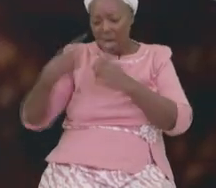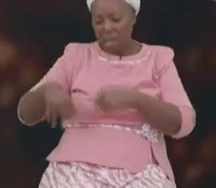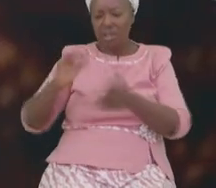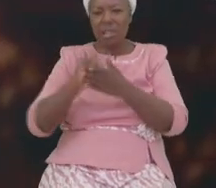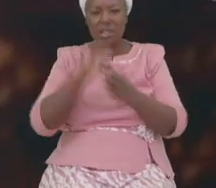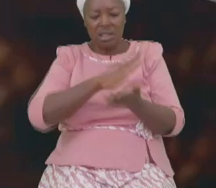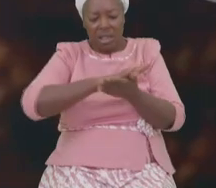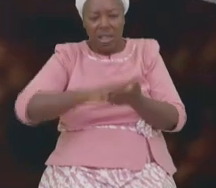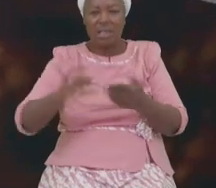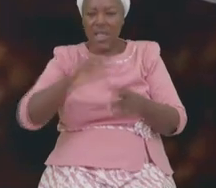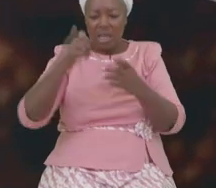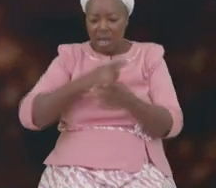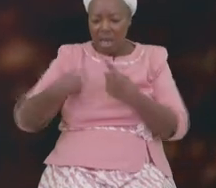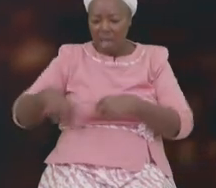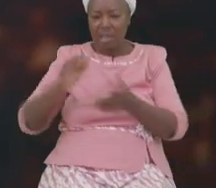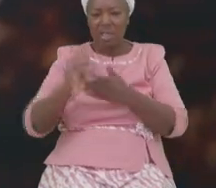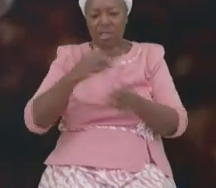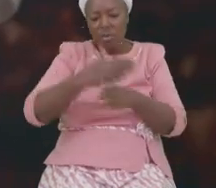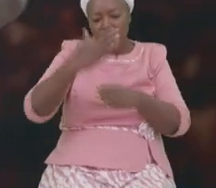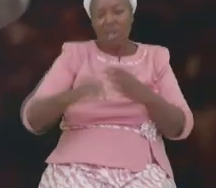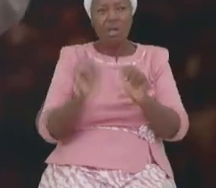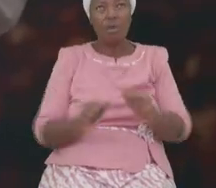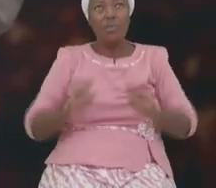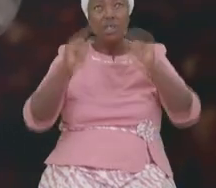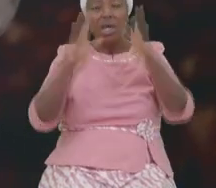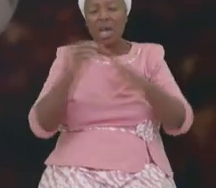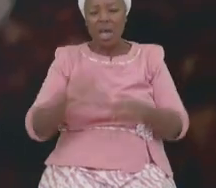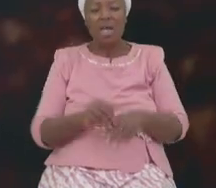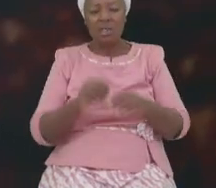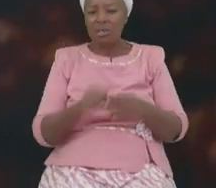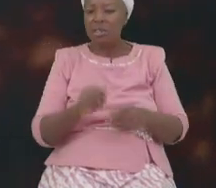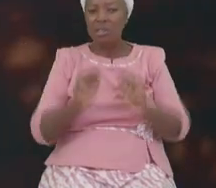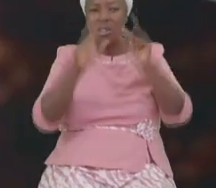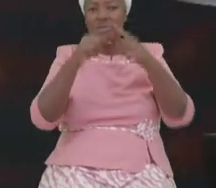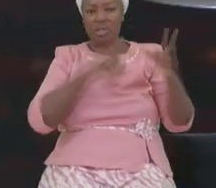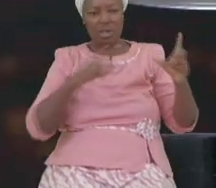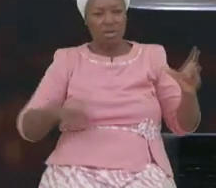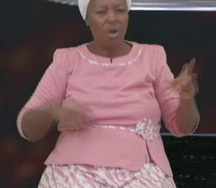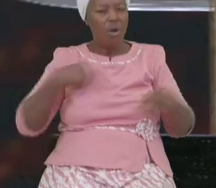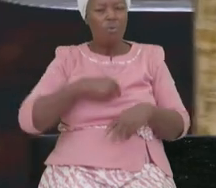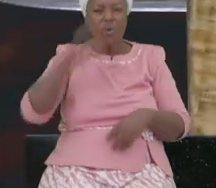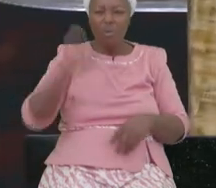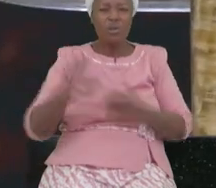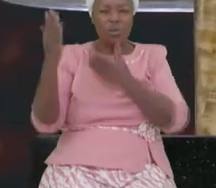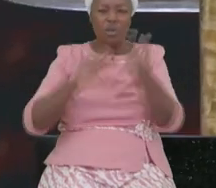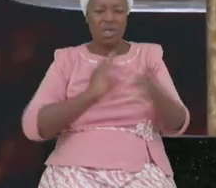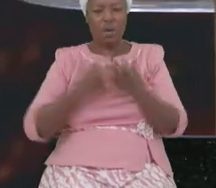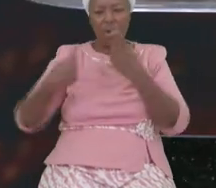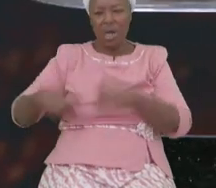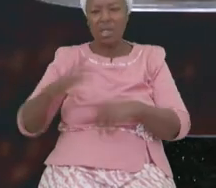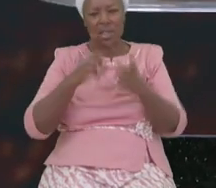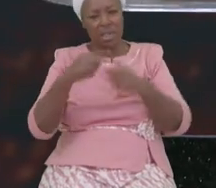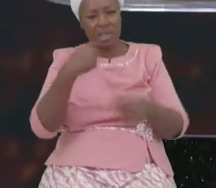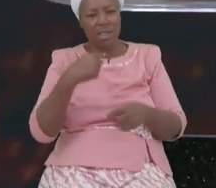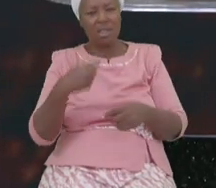is cleansed, a heart that is totally committed and devoted unto the Lord. We must bring our heart, and it